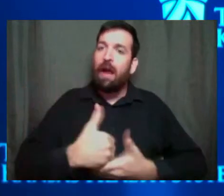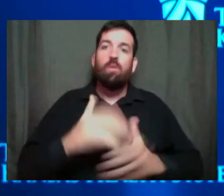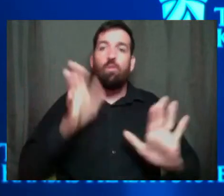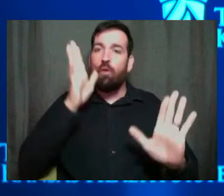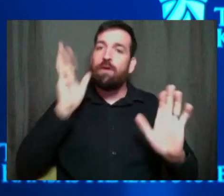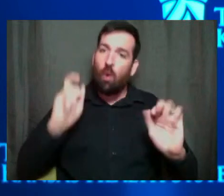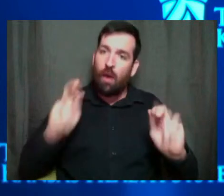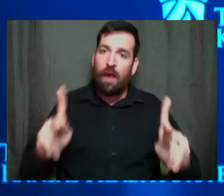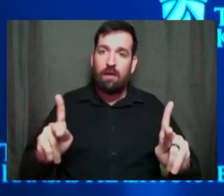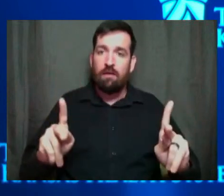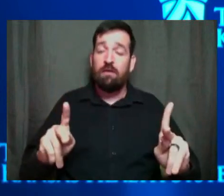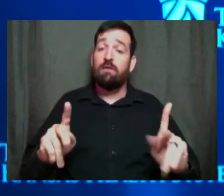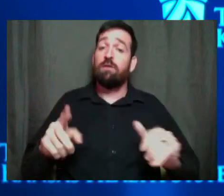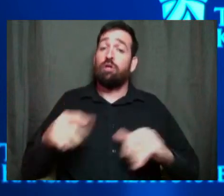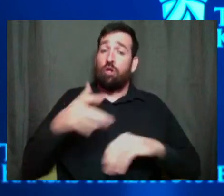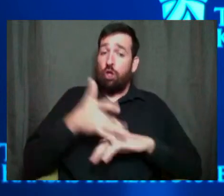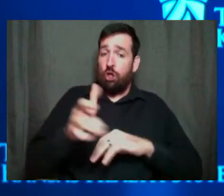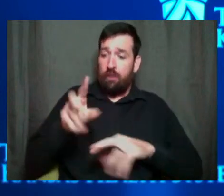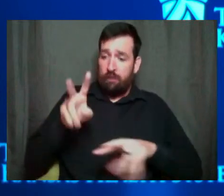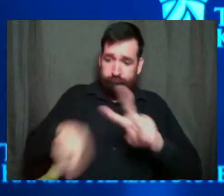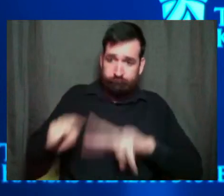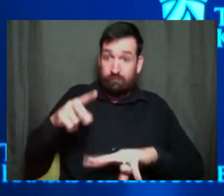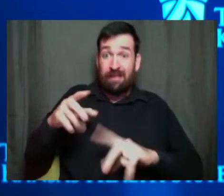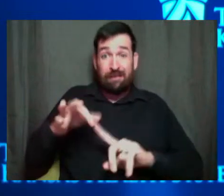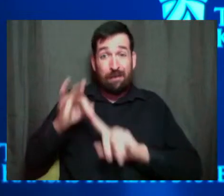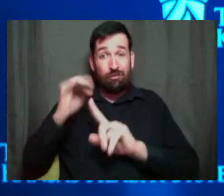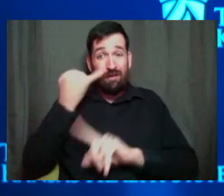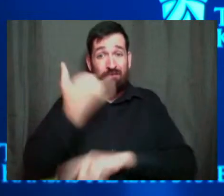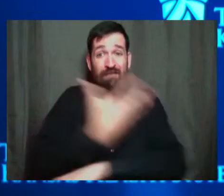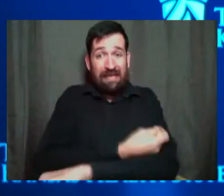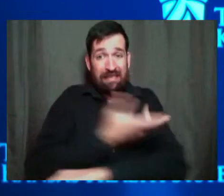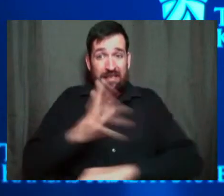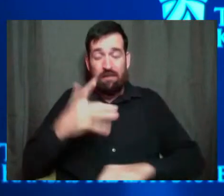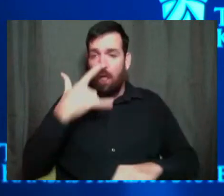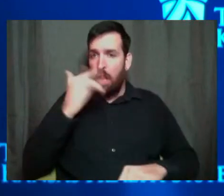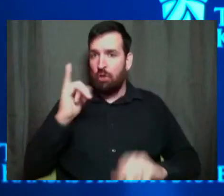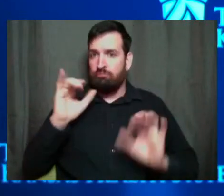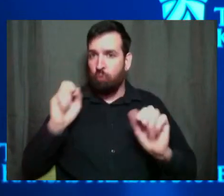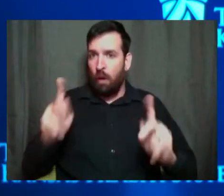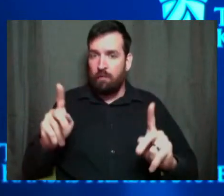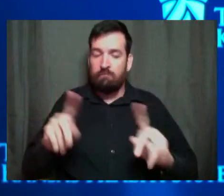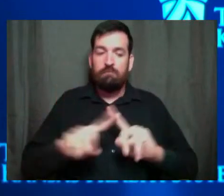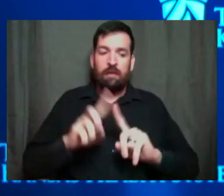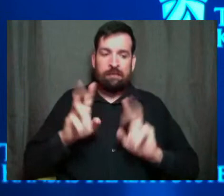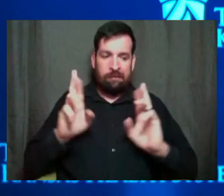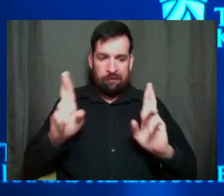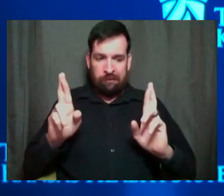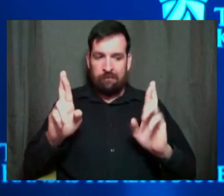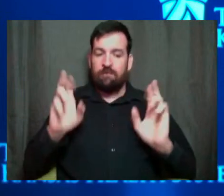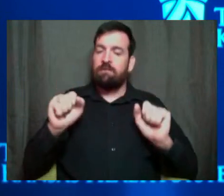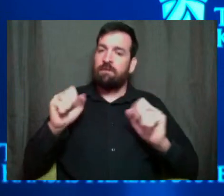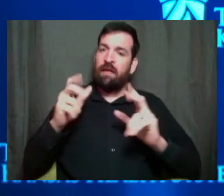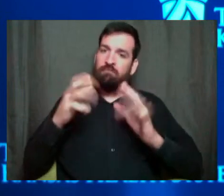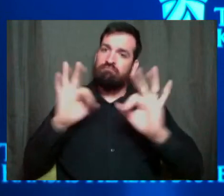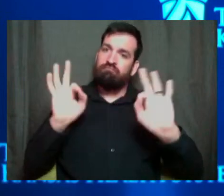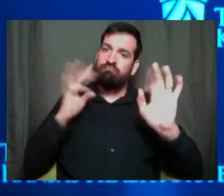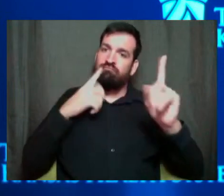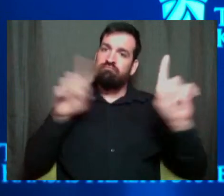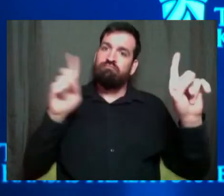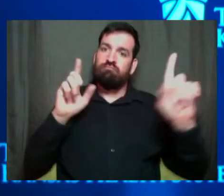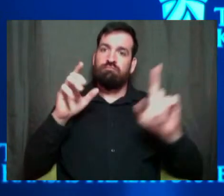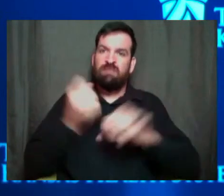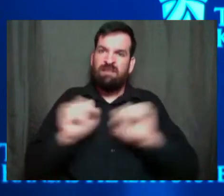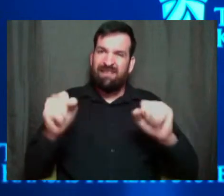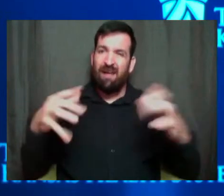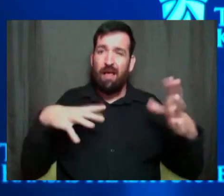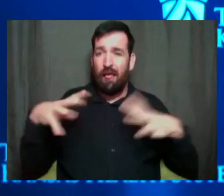think the early indications look okay, especially if you're vaccinated. Cross our fingers, but I think we can find our way to safety and a good holiday season if we